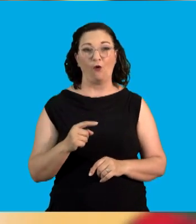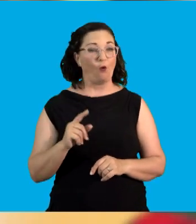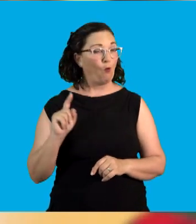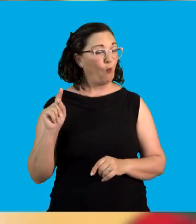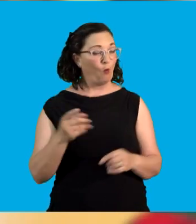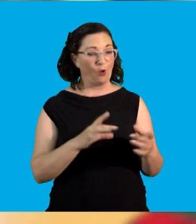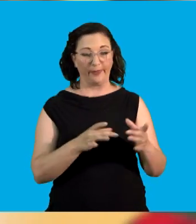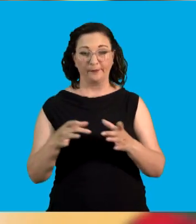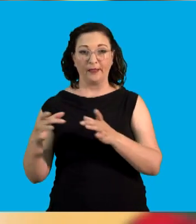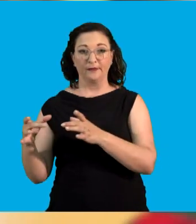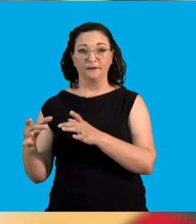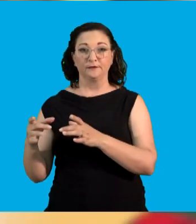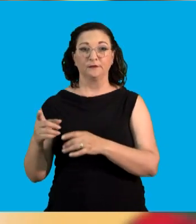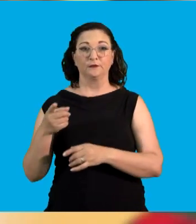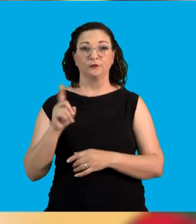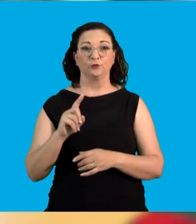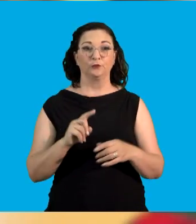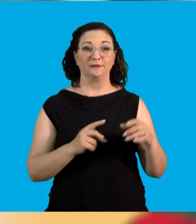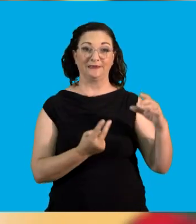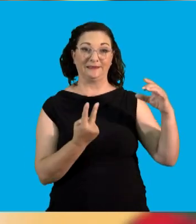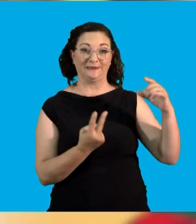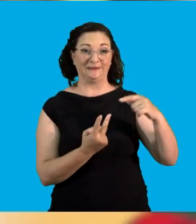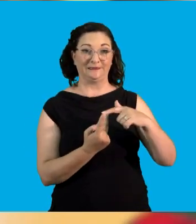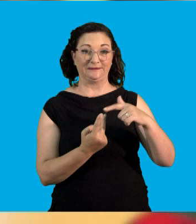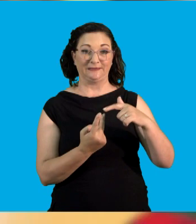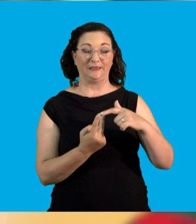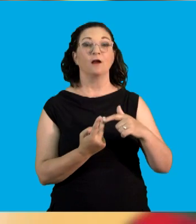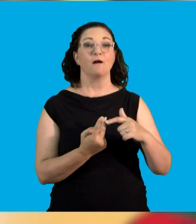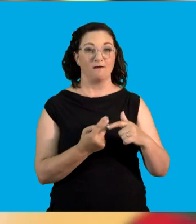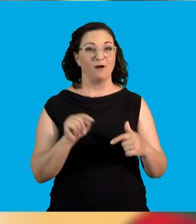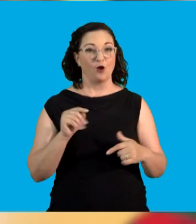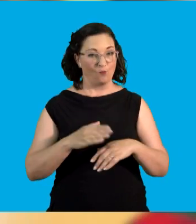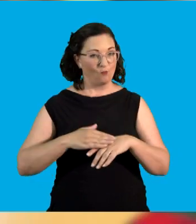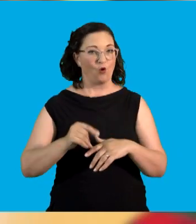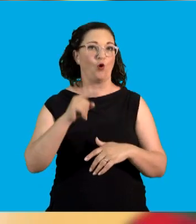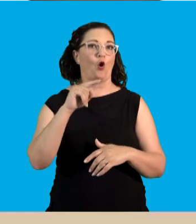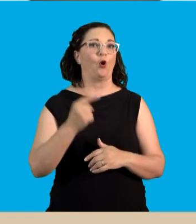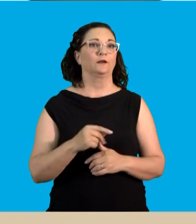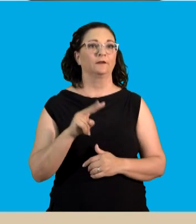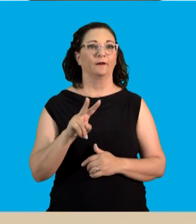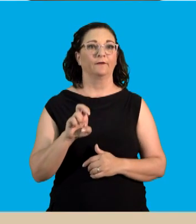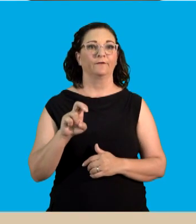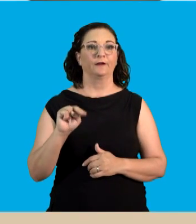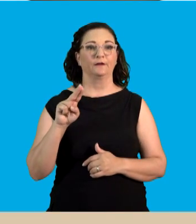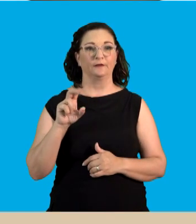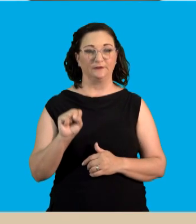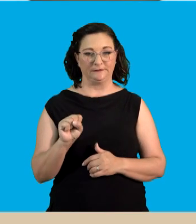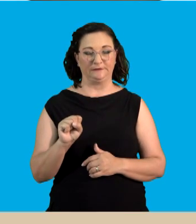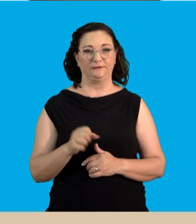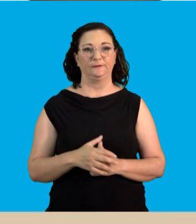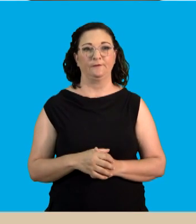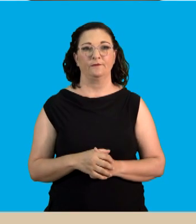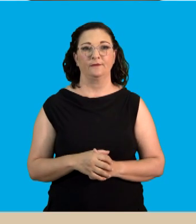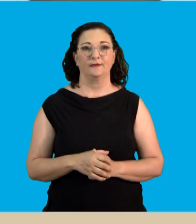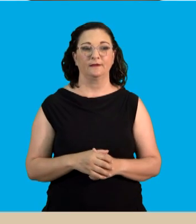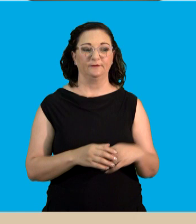planet in all the other planets, it is the second planet, which is Venus. Okay, so Venus, we